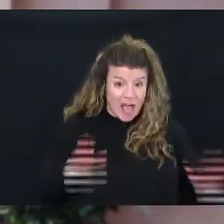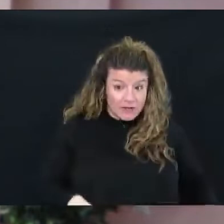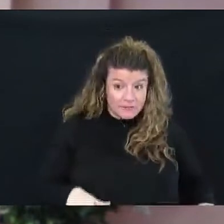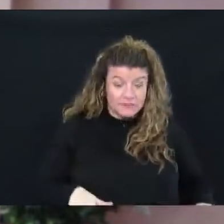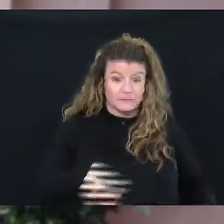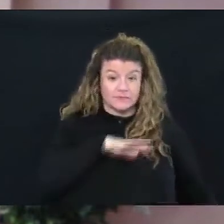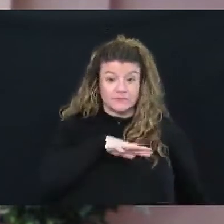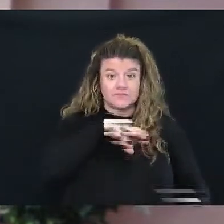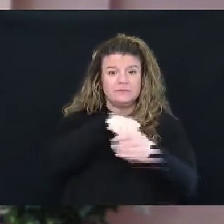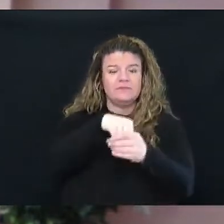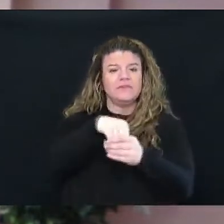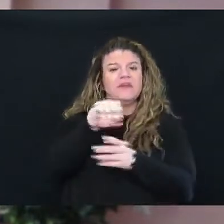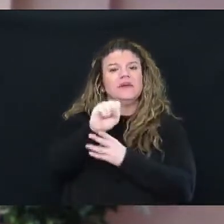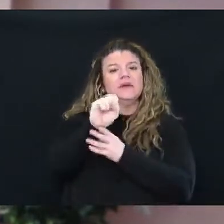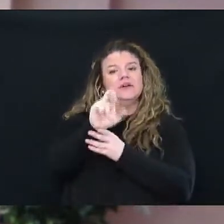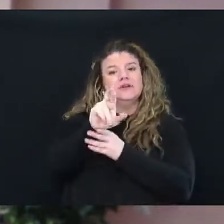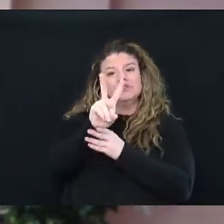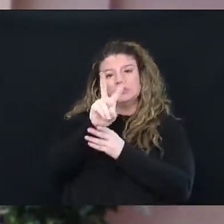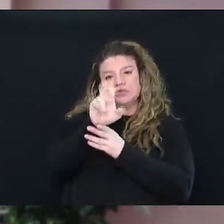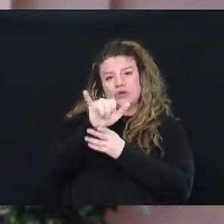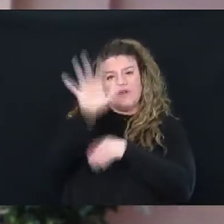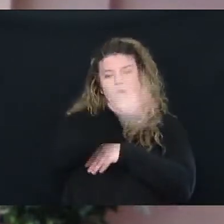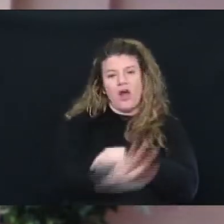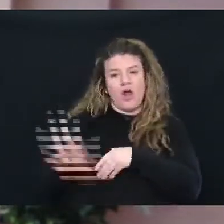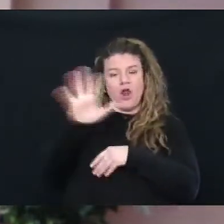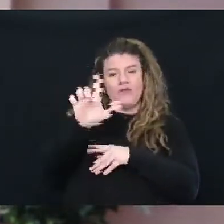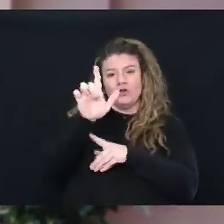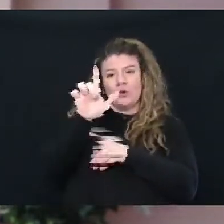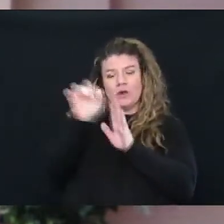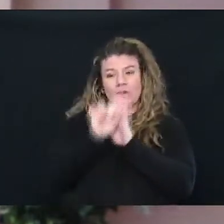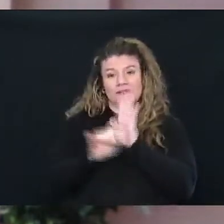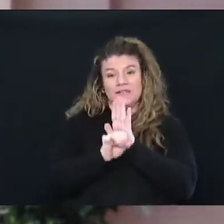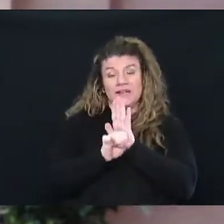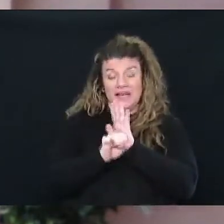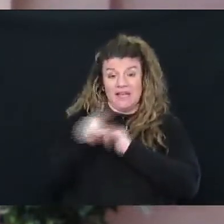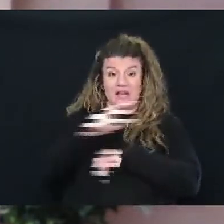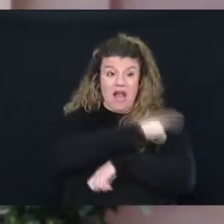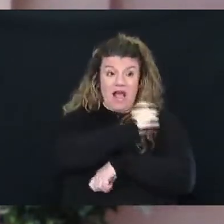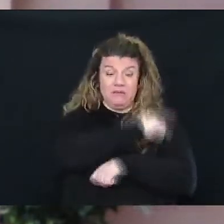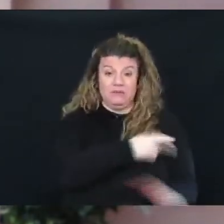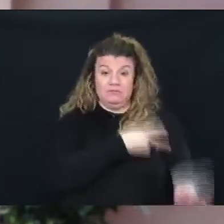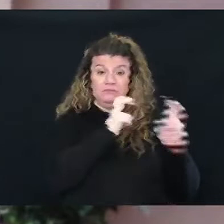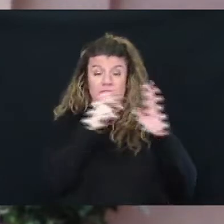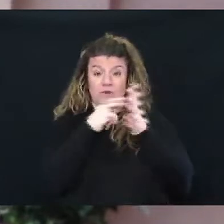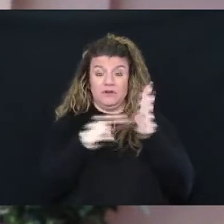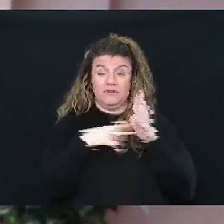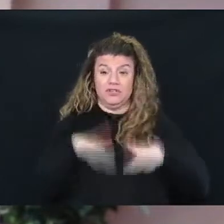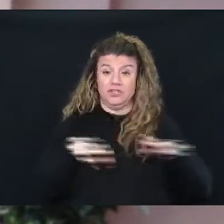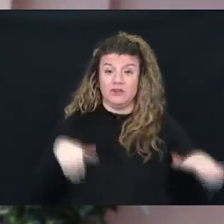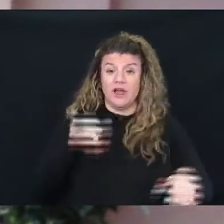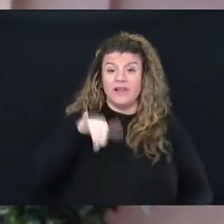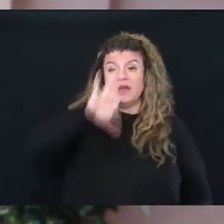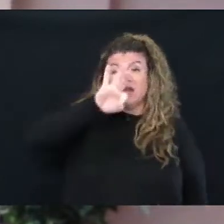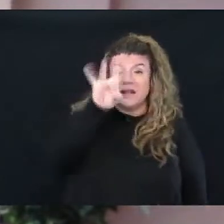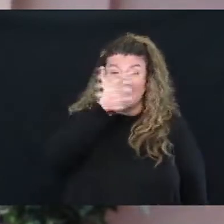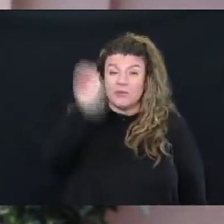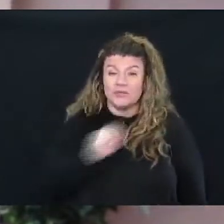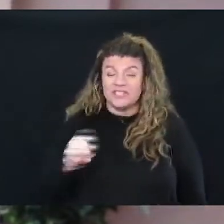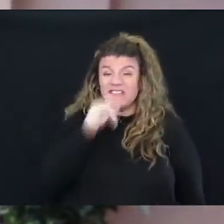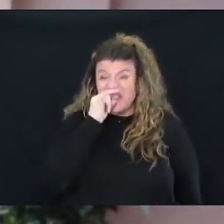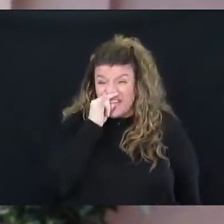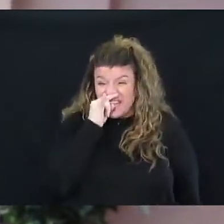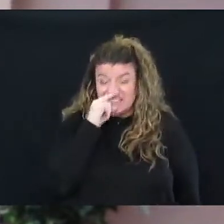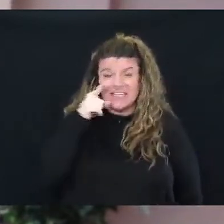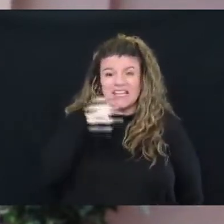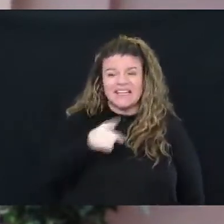a survey of 21 states' hospitalization records for children, that 98% of the kids that end